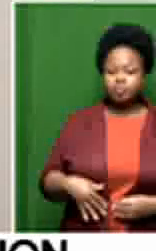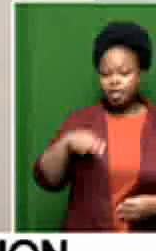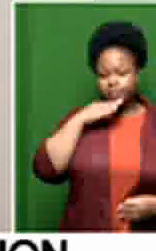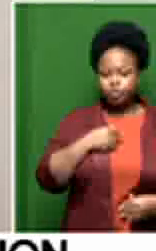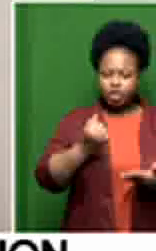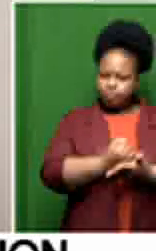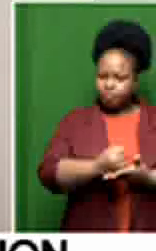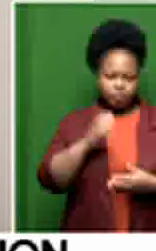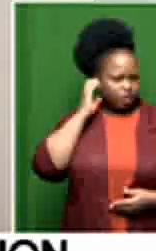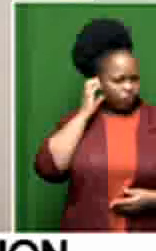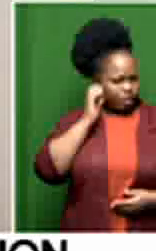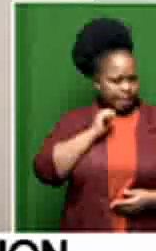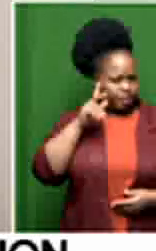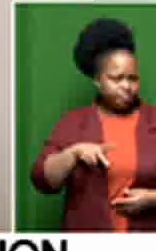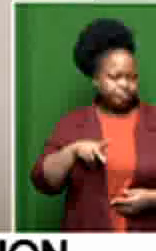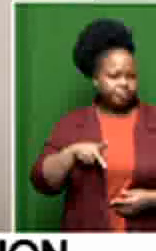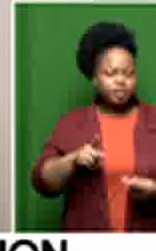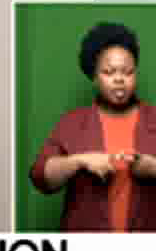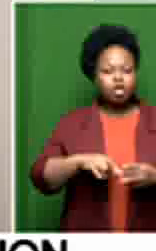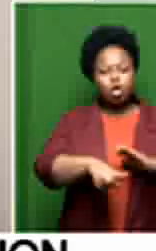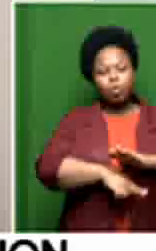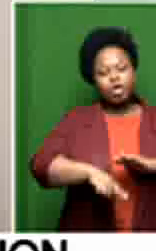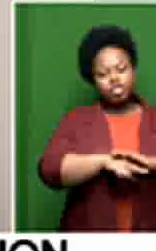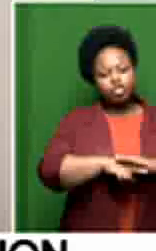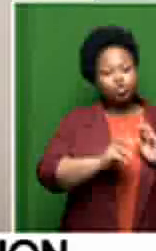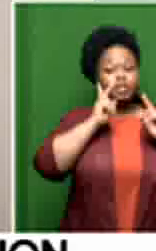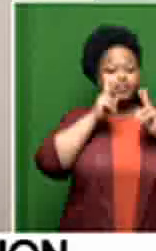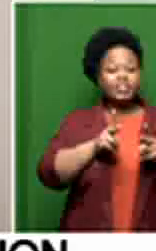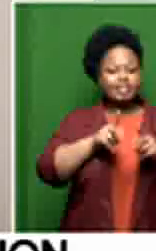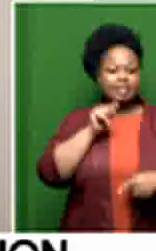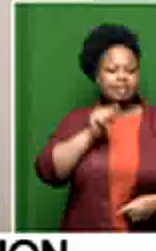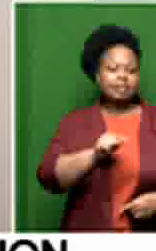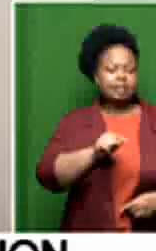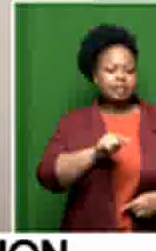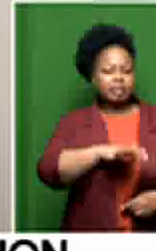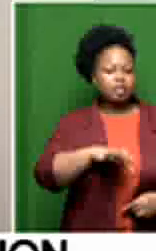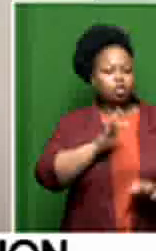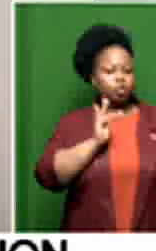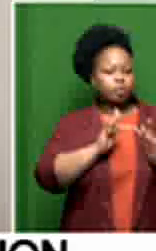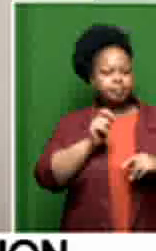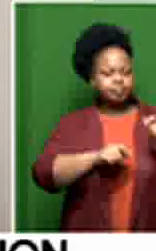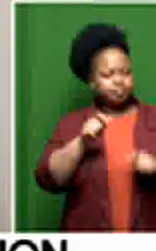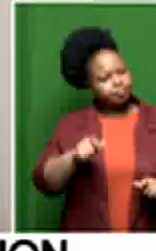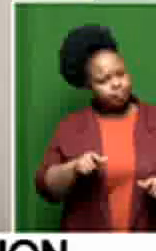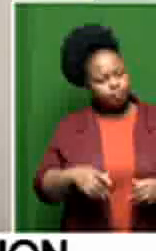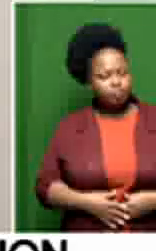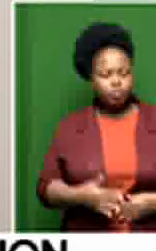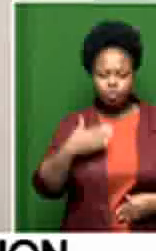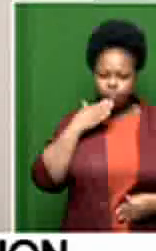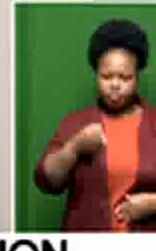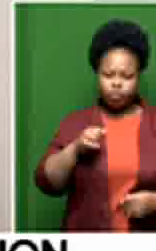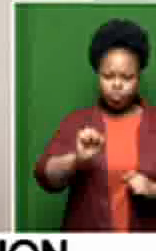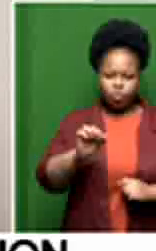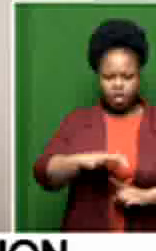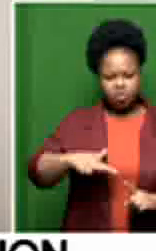that when you're registering in the app, it picks up your location, and then in the visit section, it connects you to the people that are from